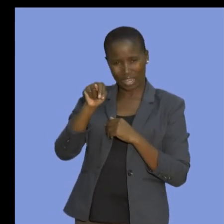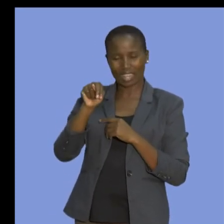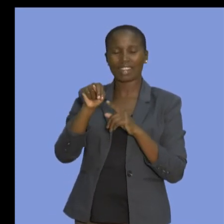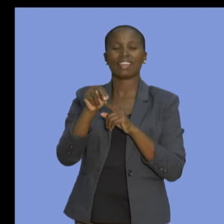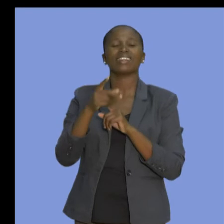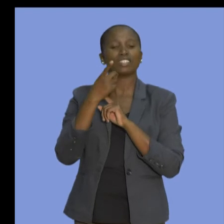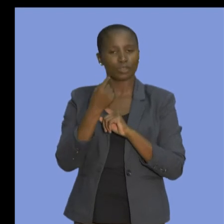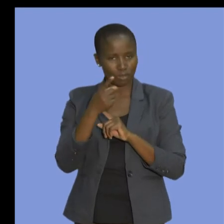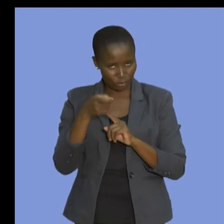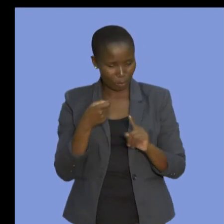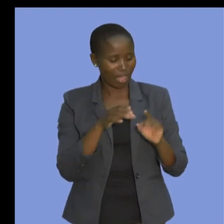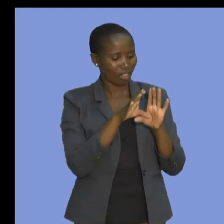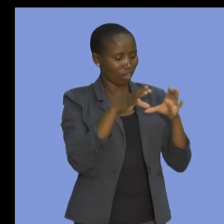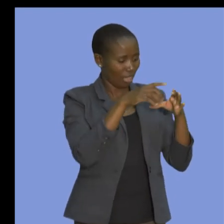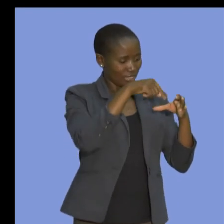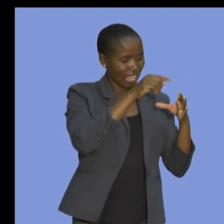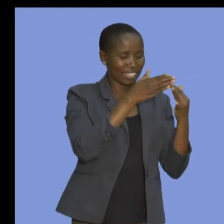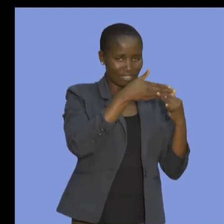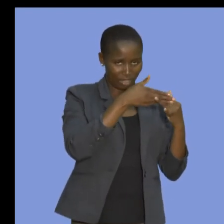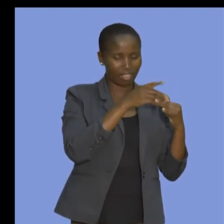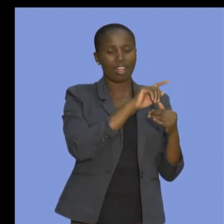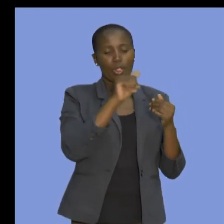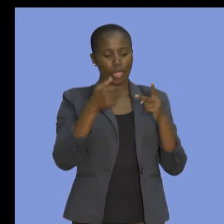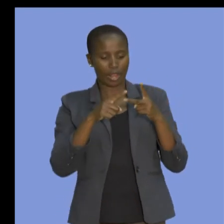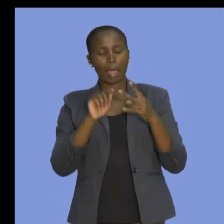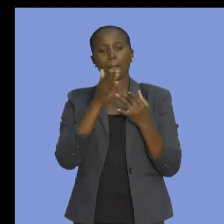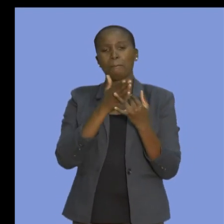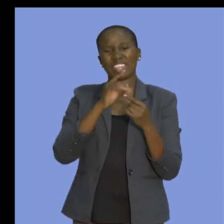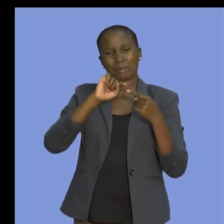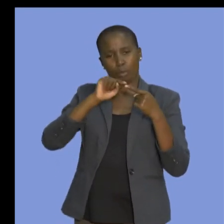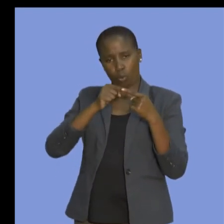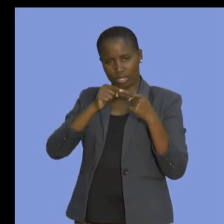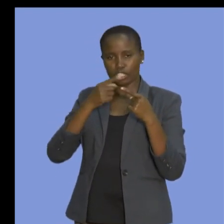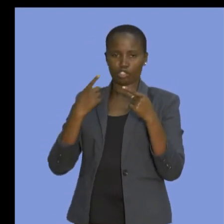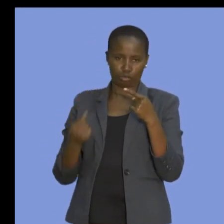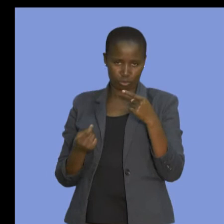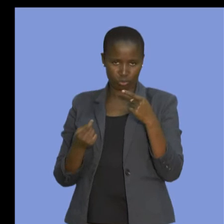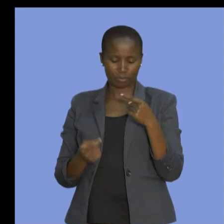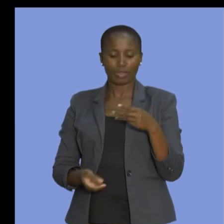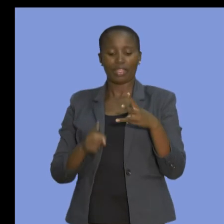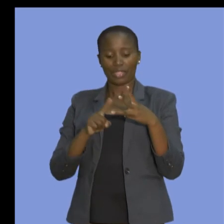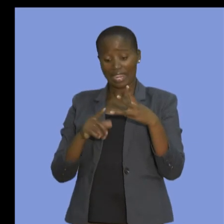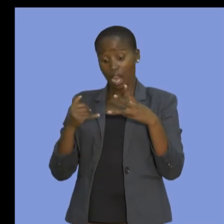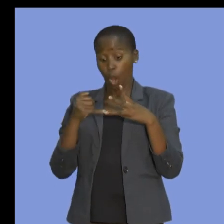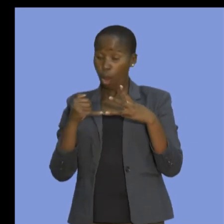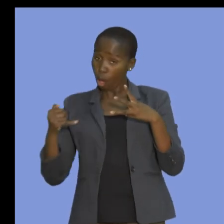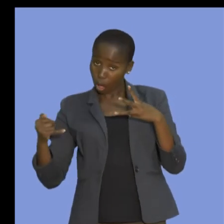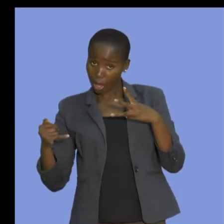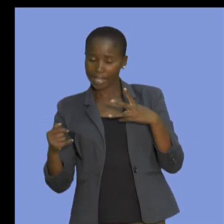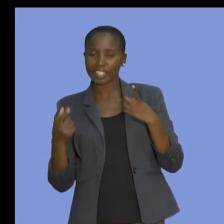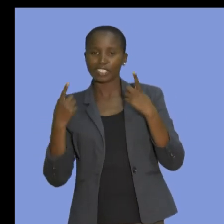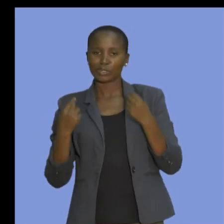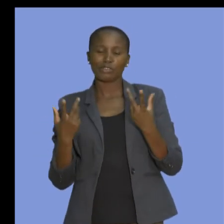class interval. Plot the midpoint on the grid. That's what we did. Extend the line to the midpoint